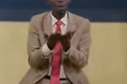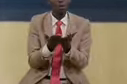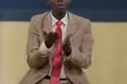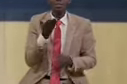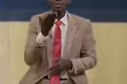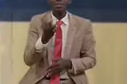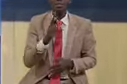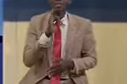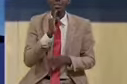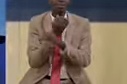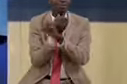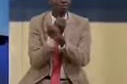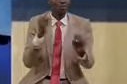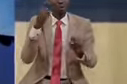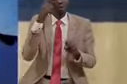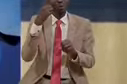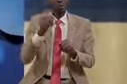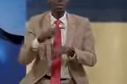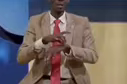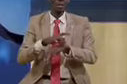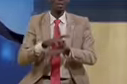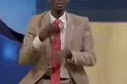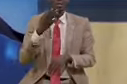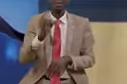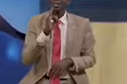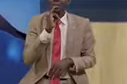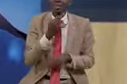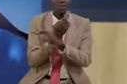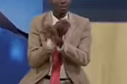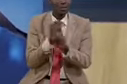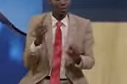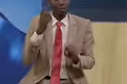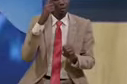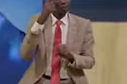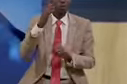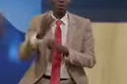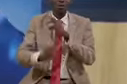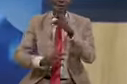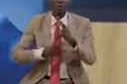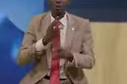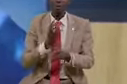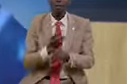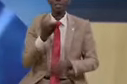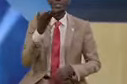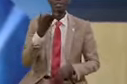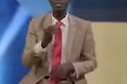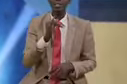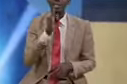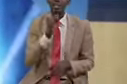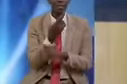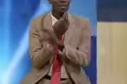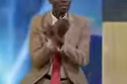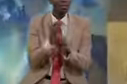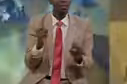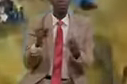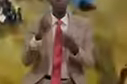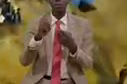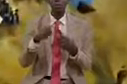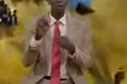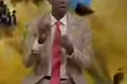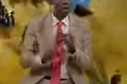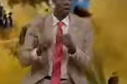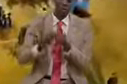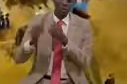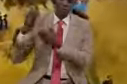redemption for the earth. There's redemption for the world. There is redemption to every